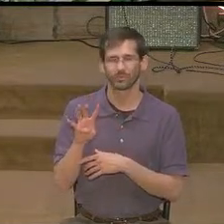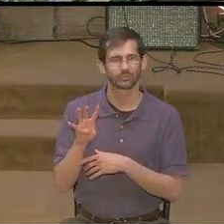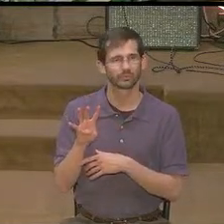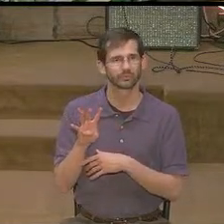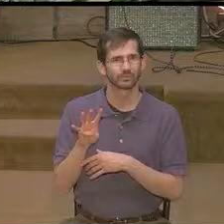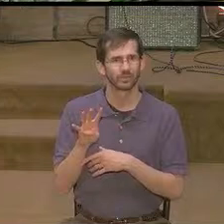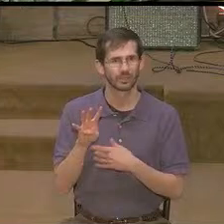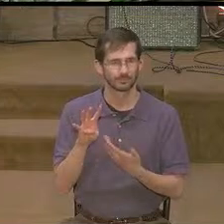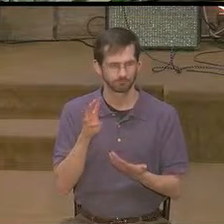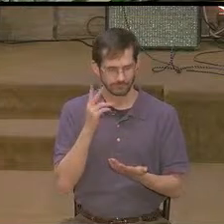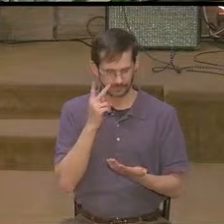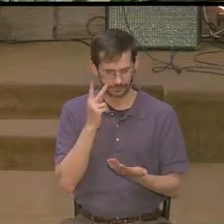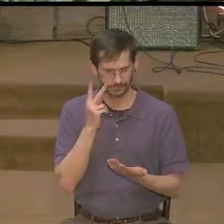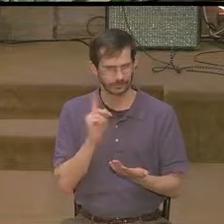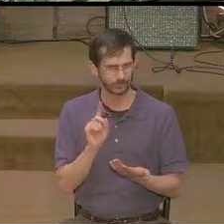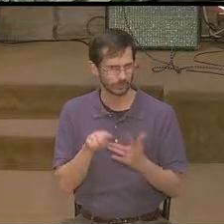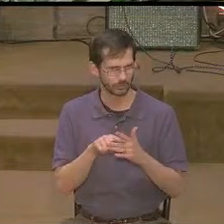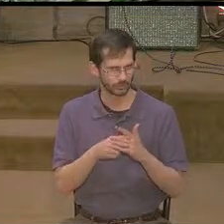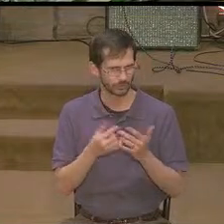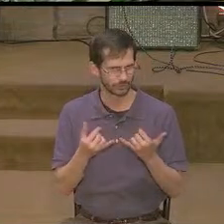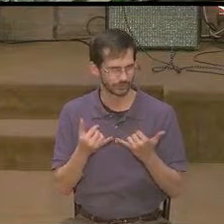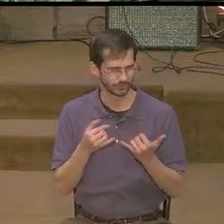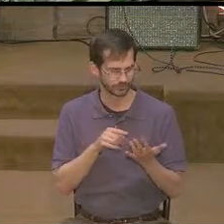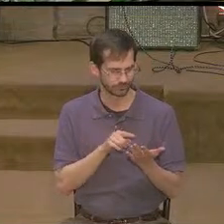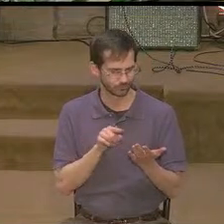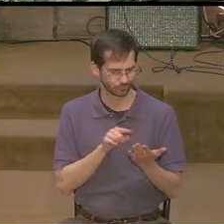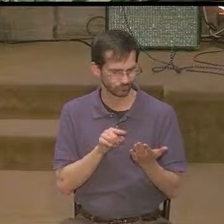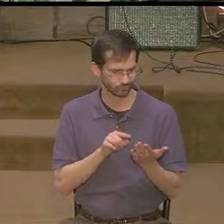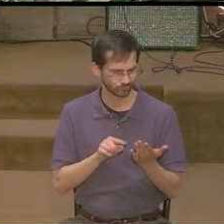Let's see where we're going to pick up tonight.